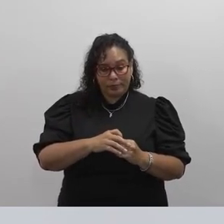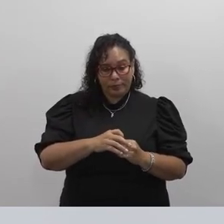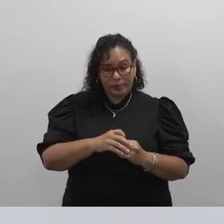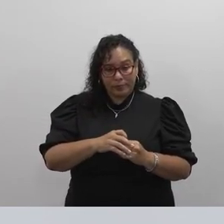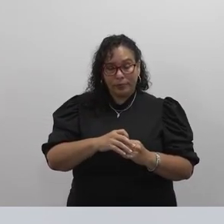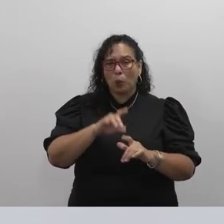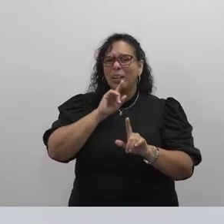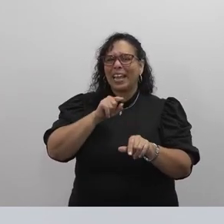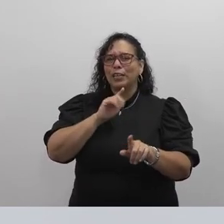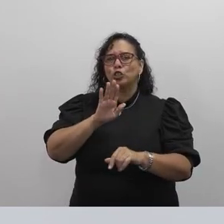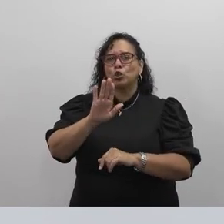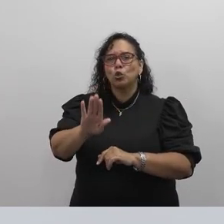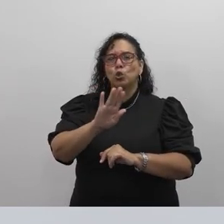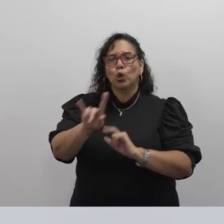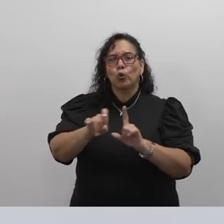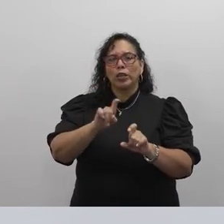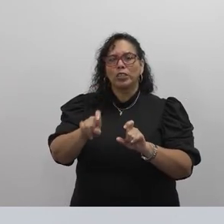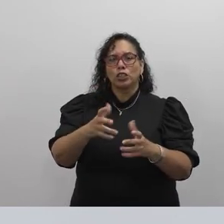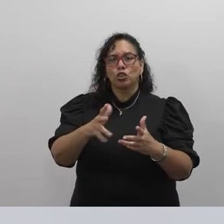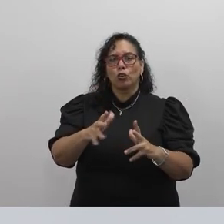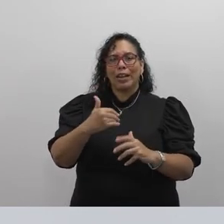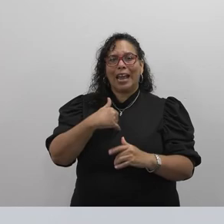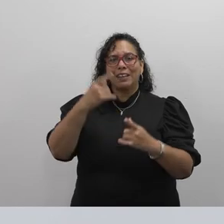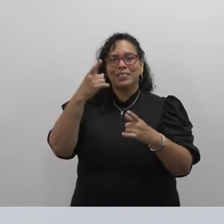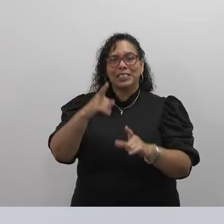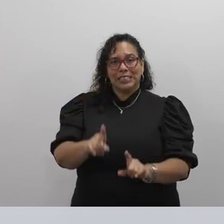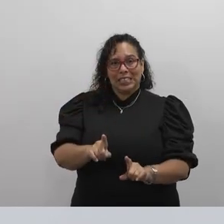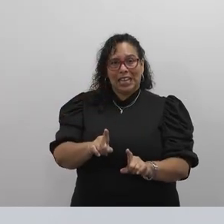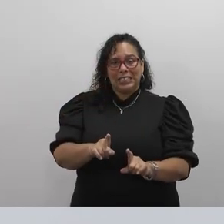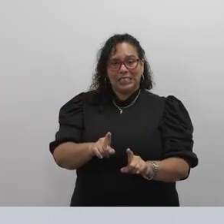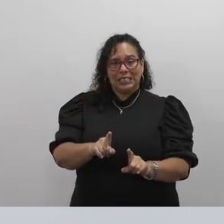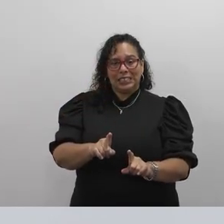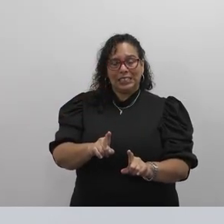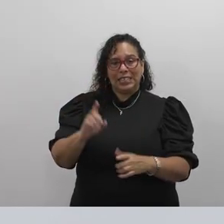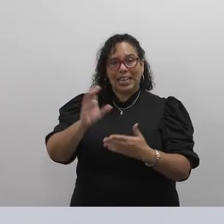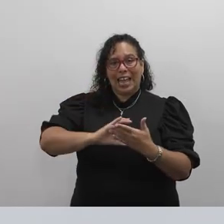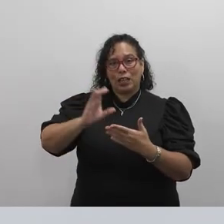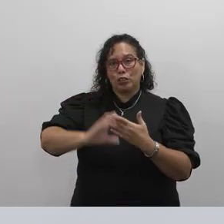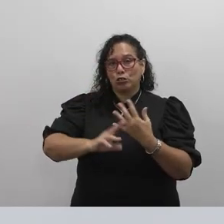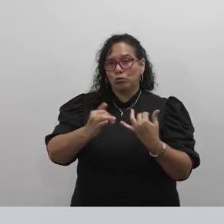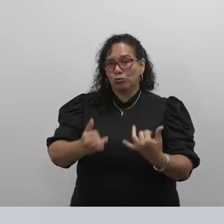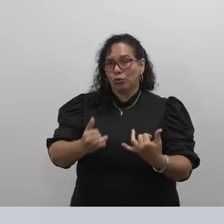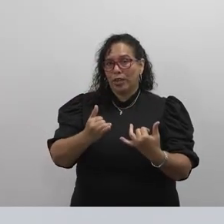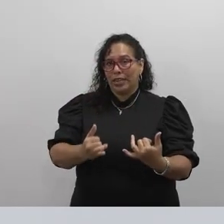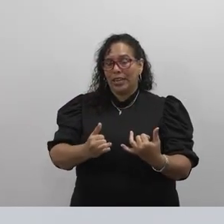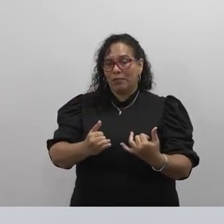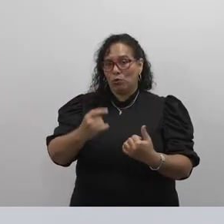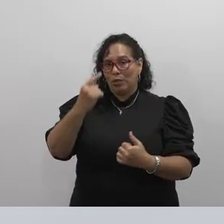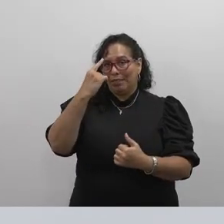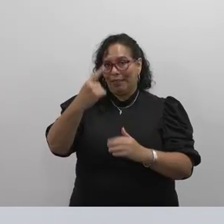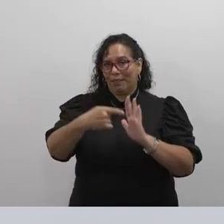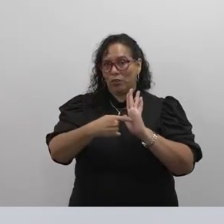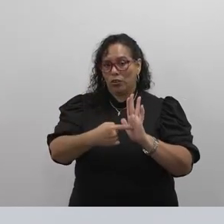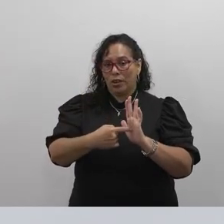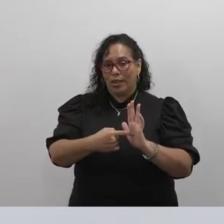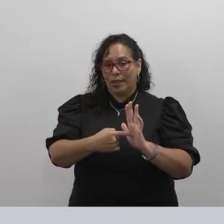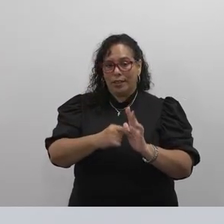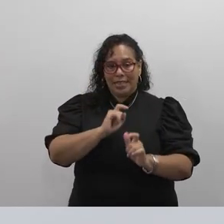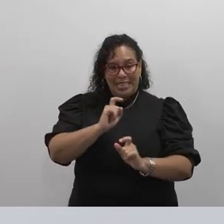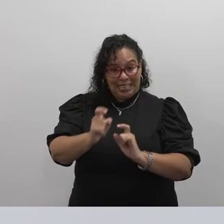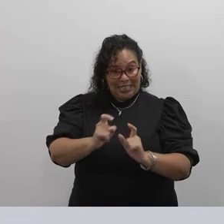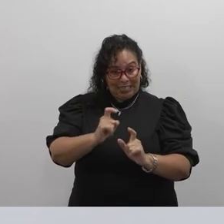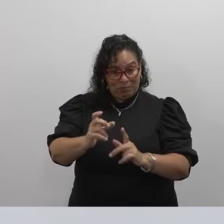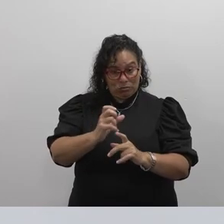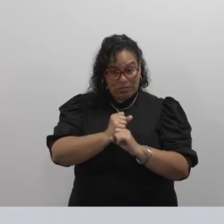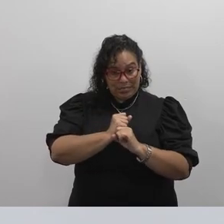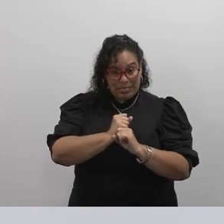Craighead, that you already have consent calendars currently. I mean, if you think, for example, about the gifts that you